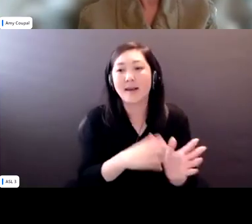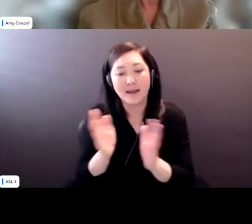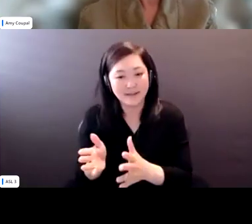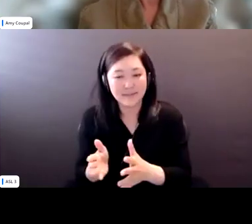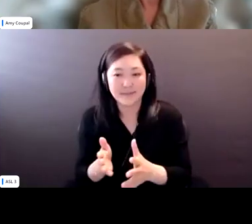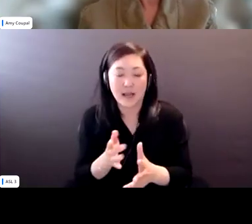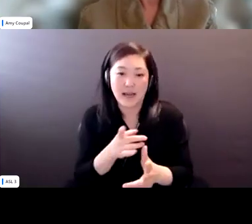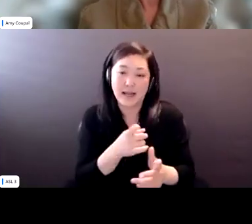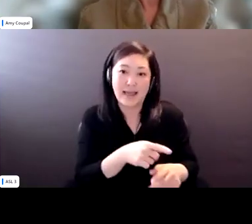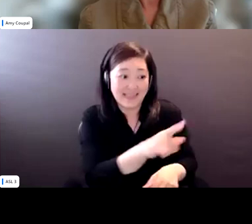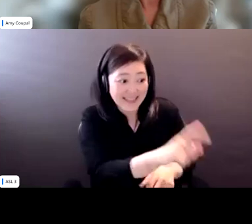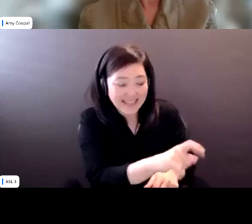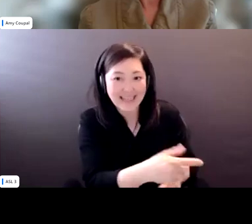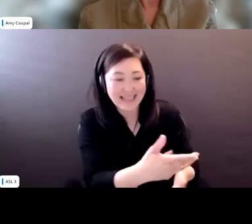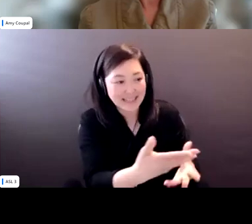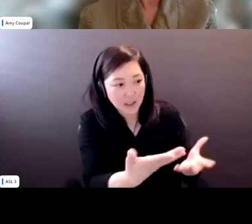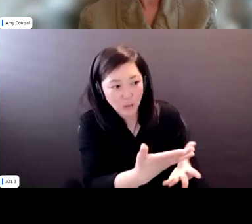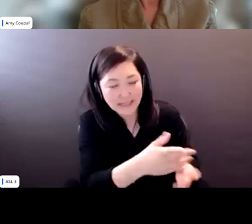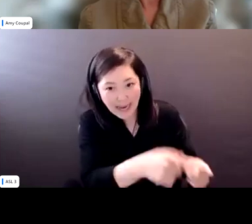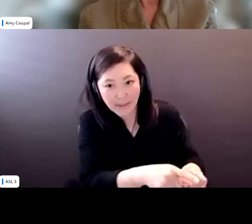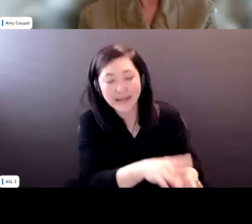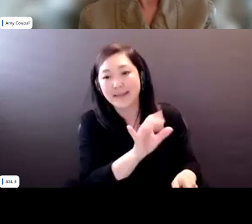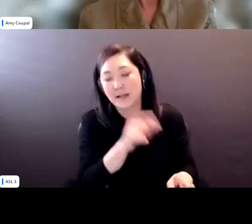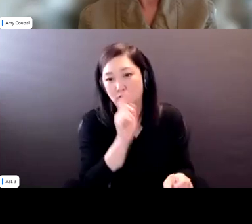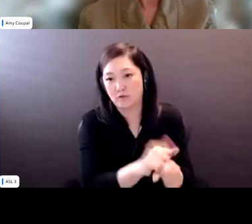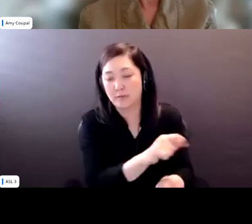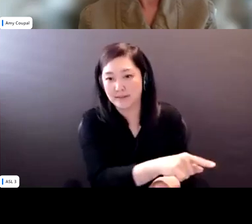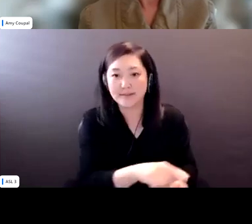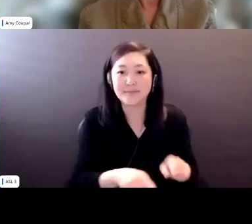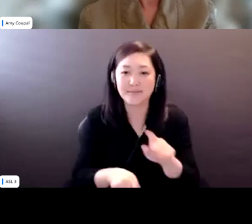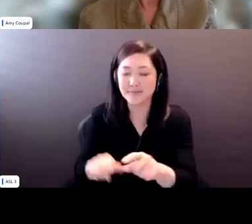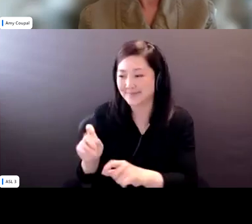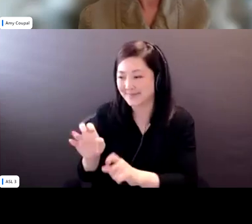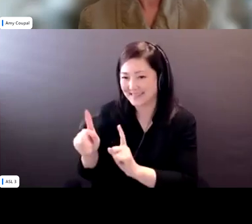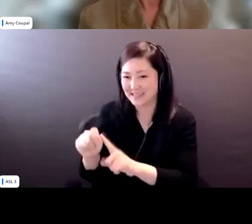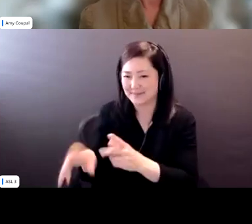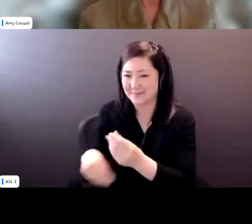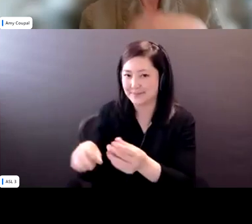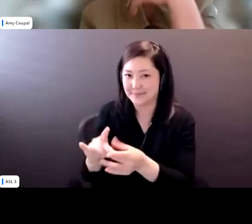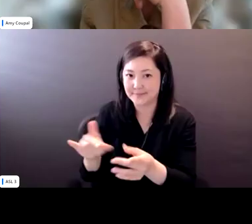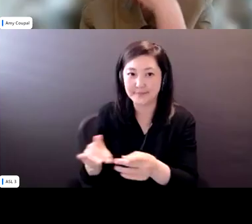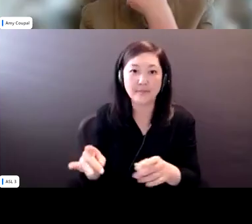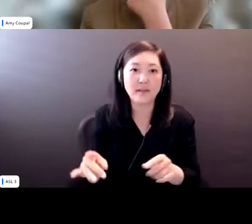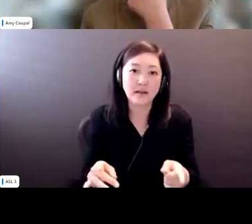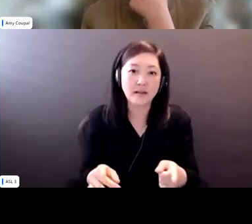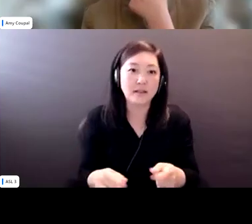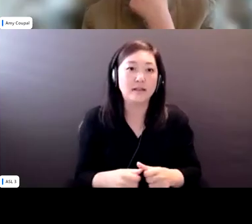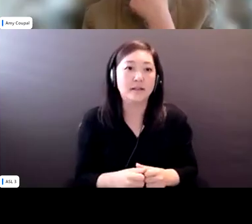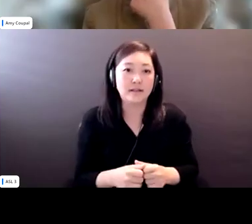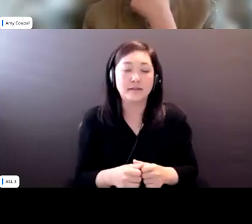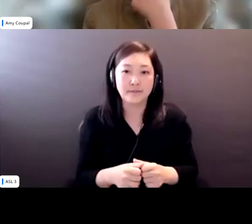imports, it basically imports the same paternalism that gave us institutionalization,